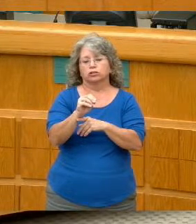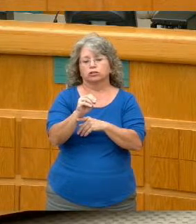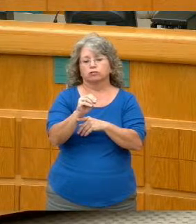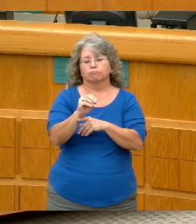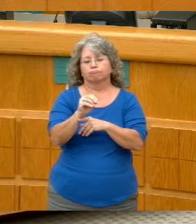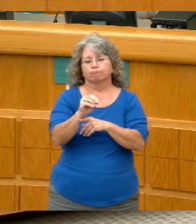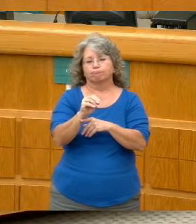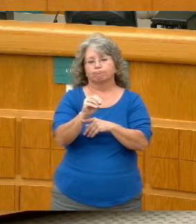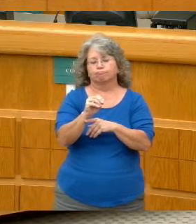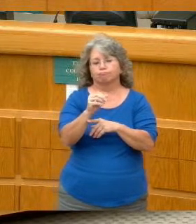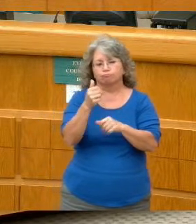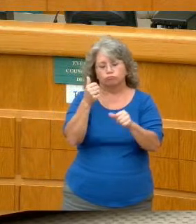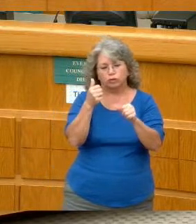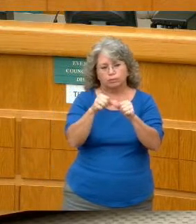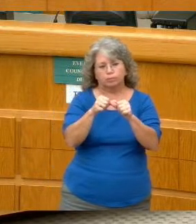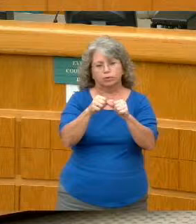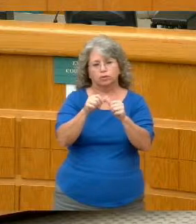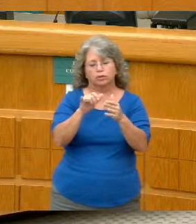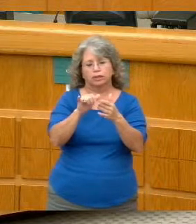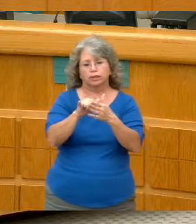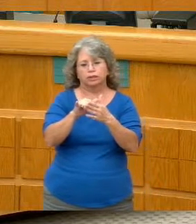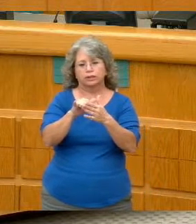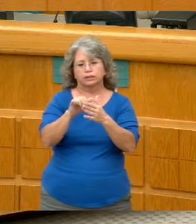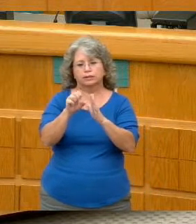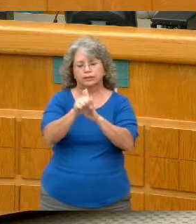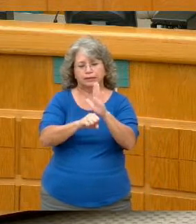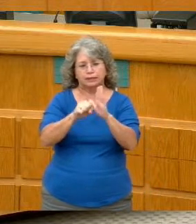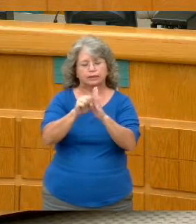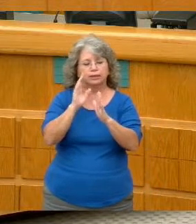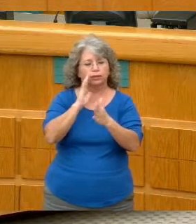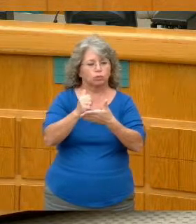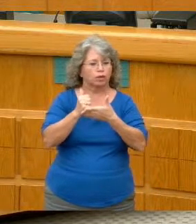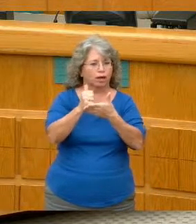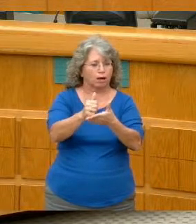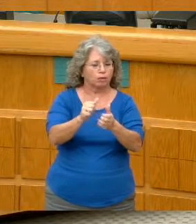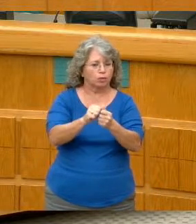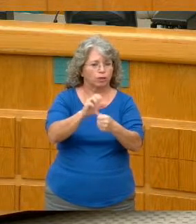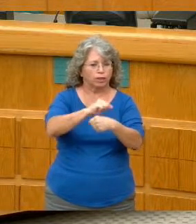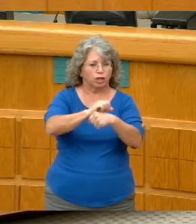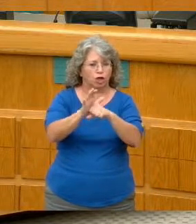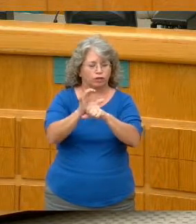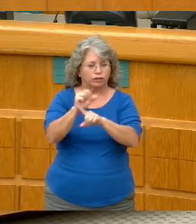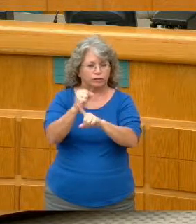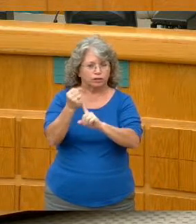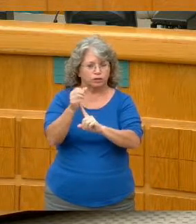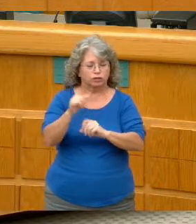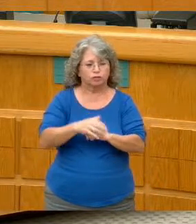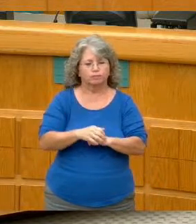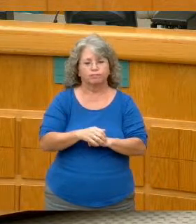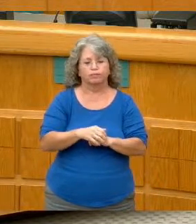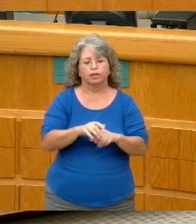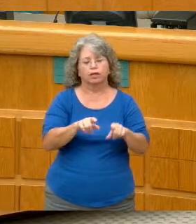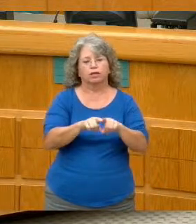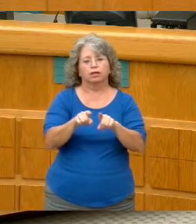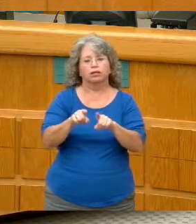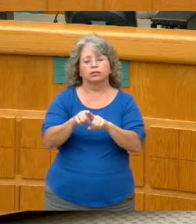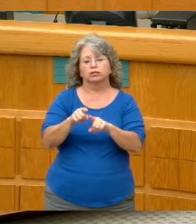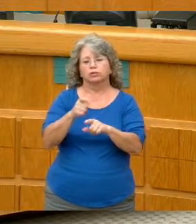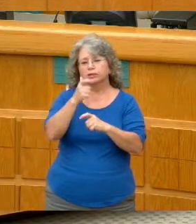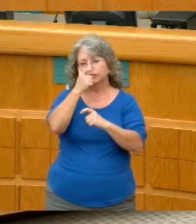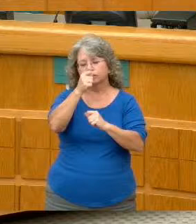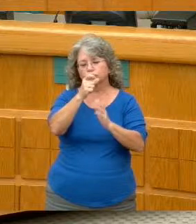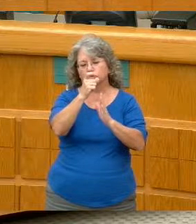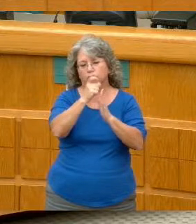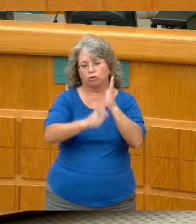and it might help us with the COVID situation also. And also about the mask, there was an interesting theory